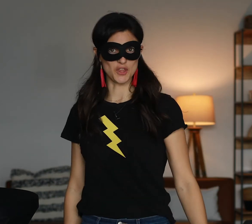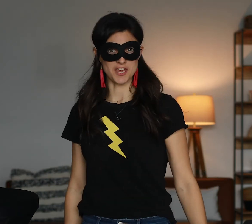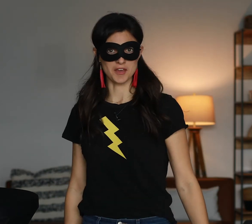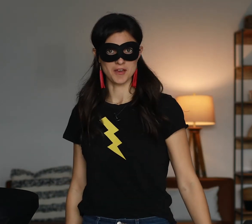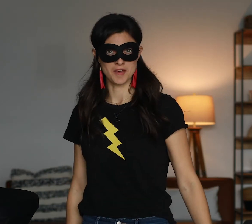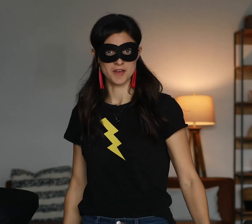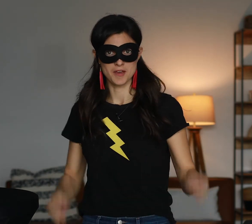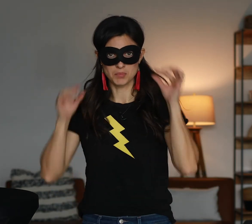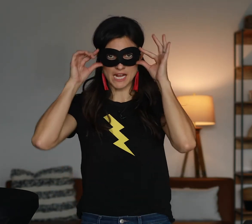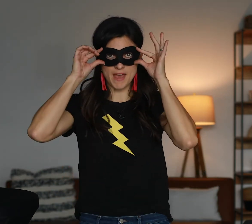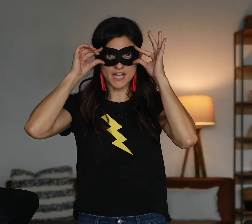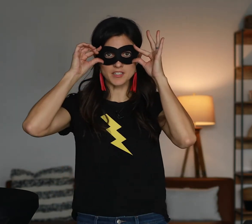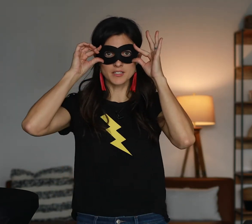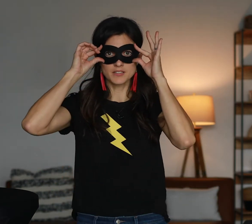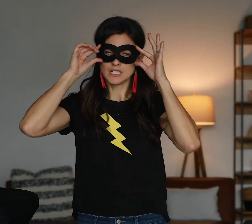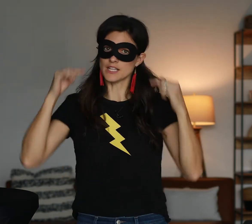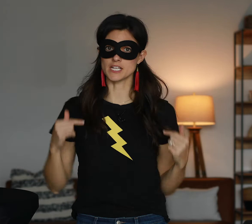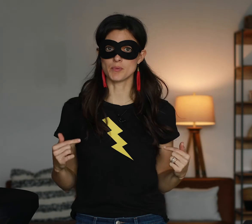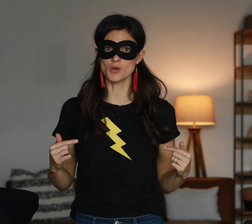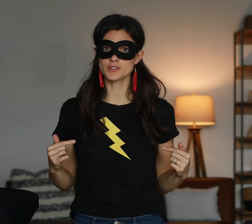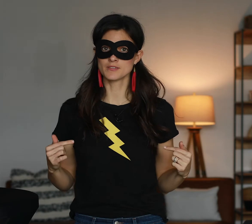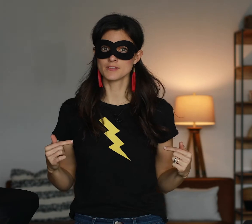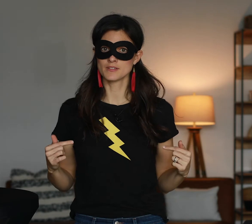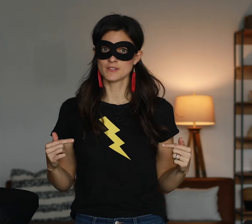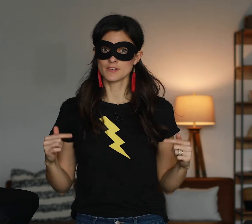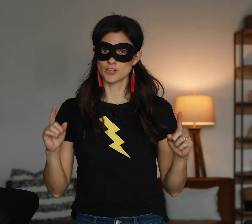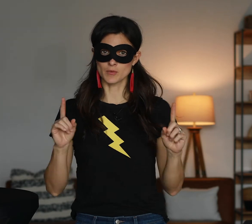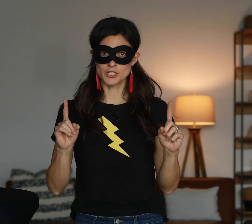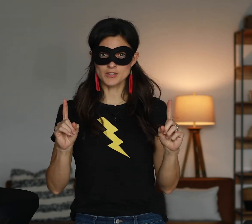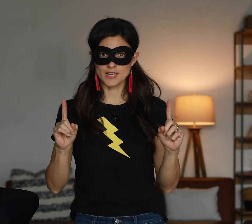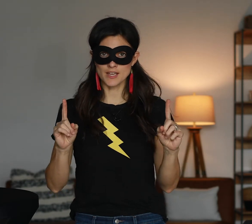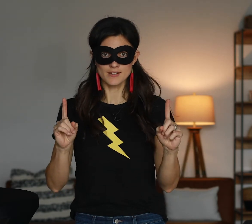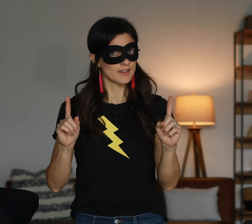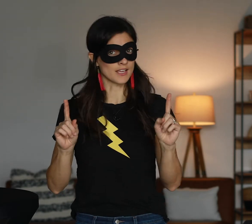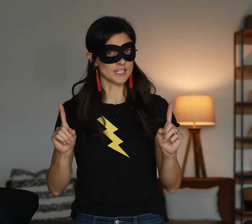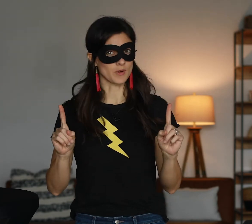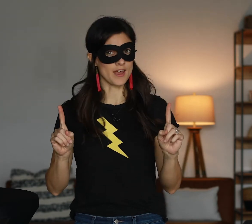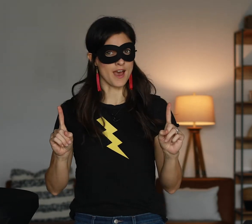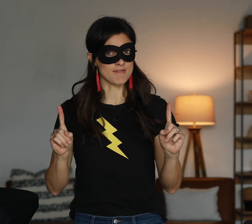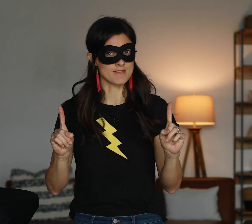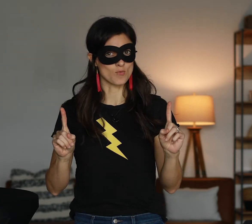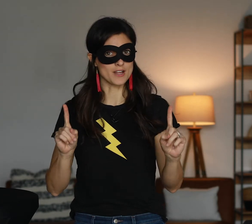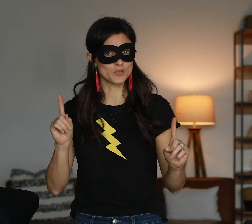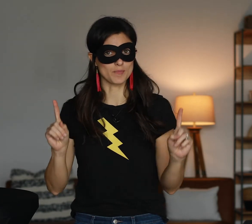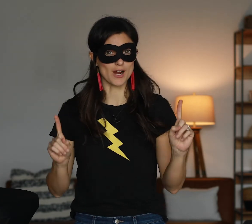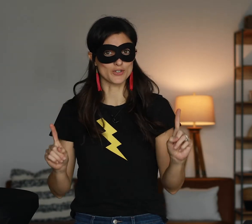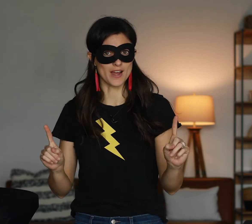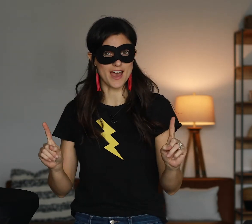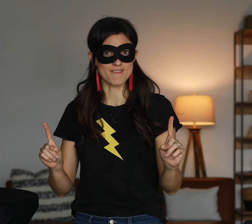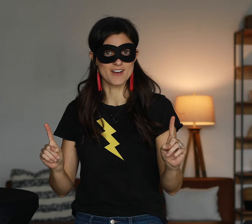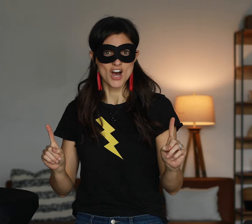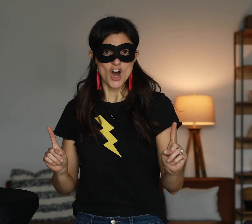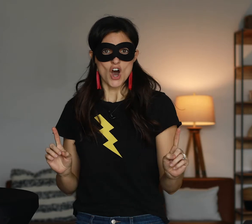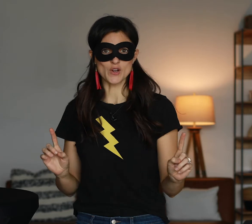What do you think? Black mask, lightning bolt. Look at what you see and guess what I have. What superpower